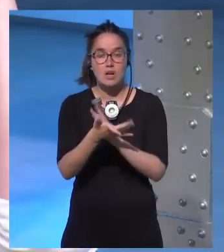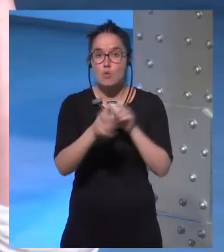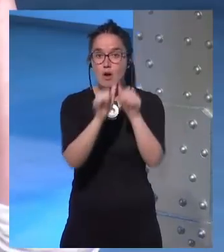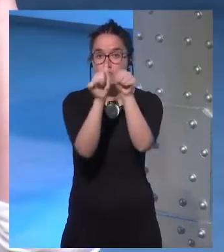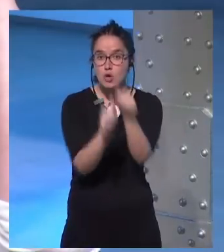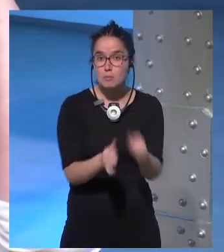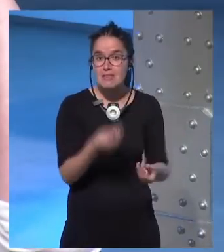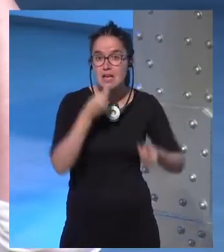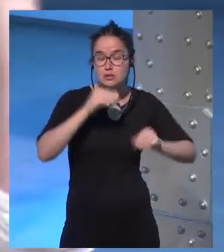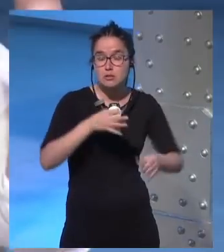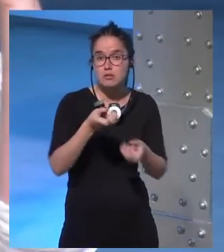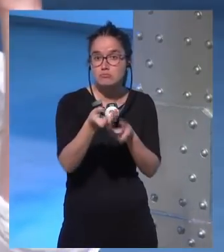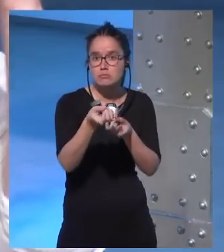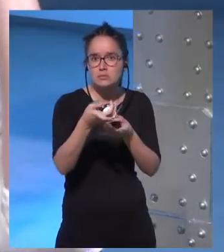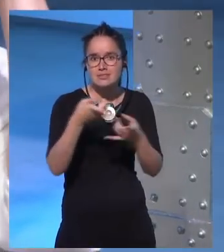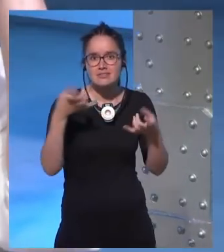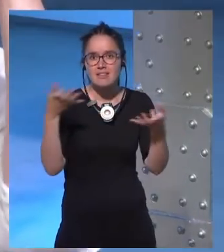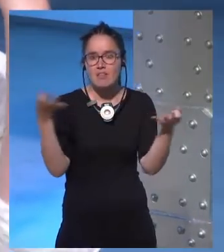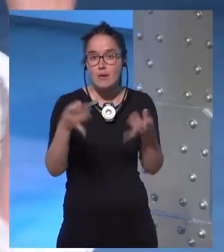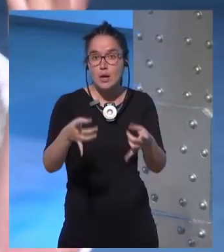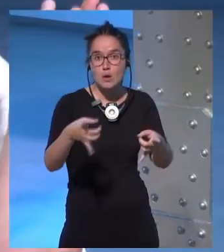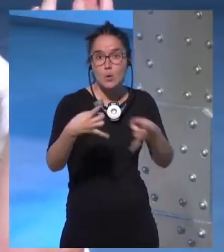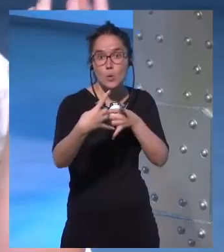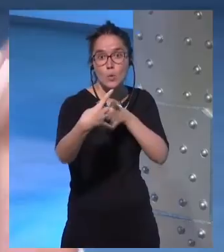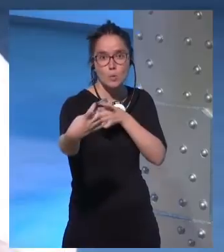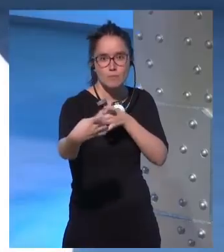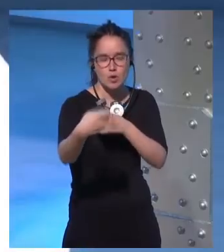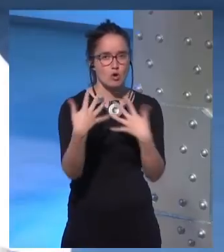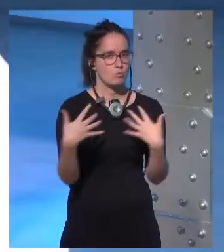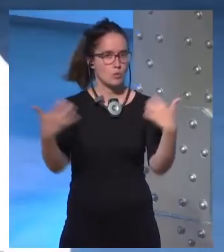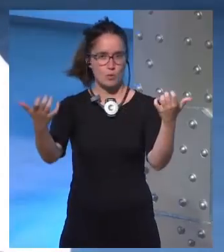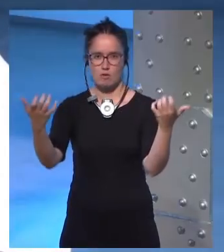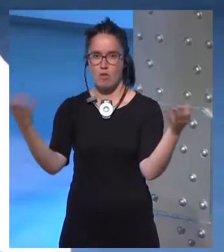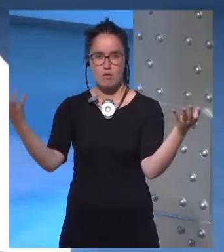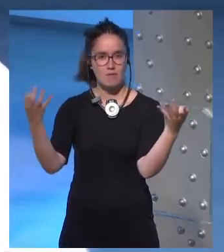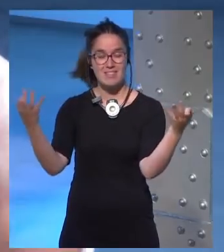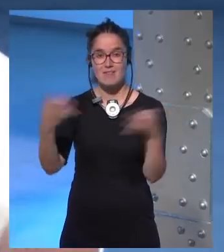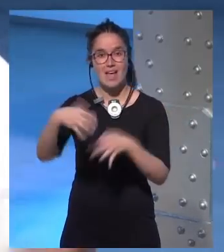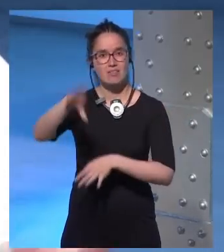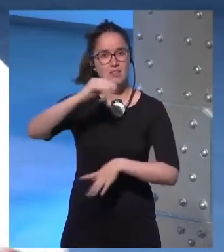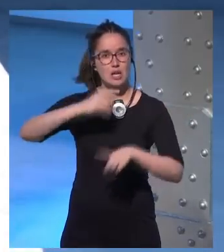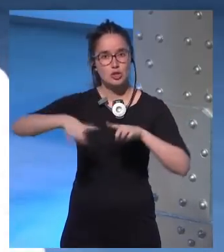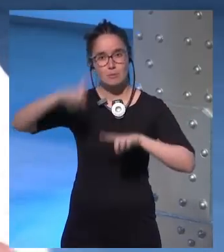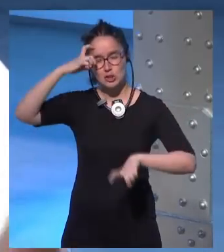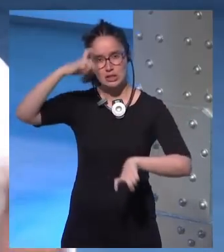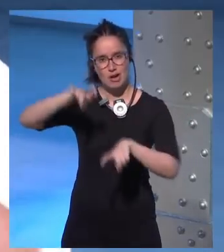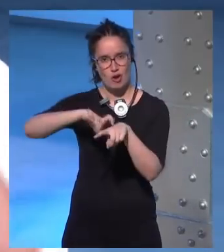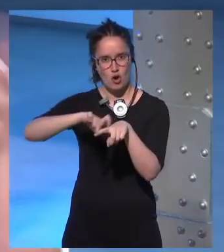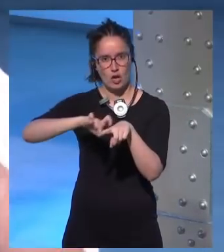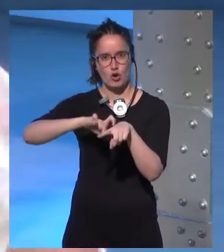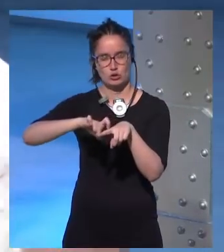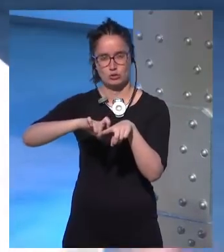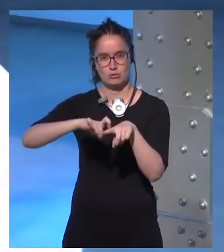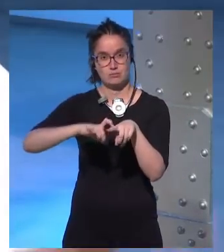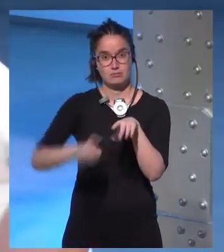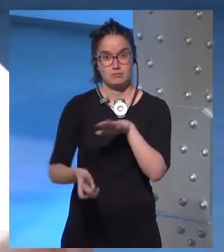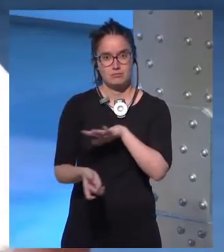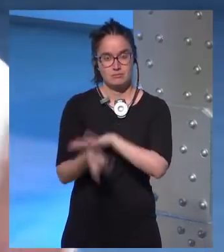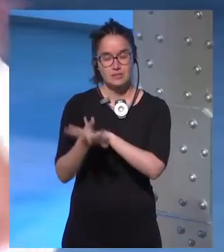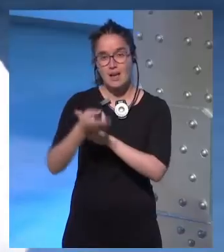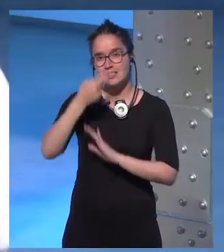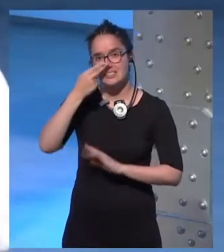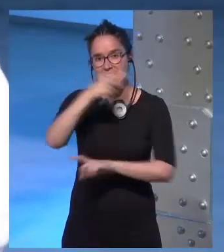sort of the psychology of how that works. And then, of course, I mean, there's lots of cross-promotion, too. I mean, I bring a